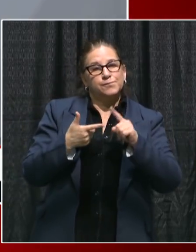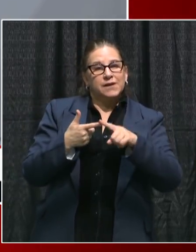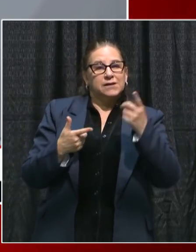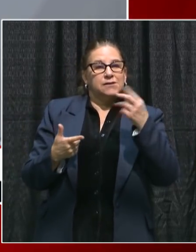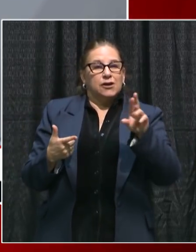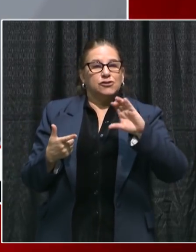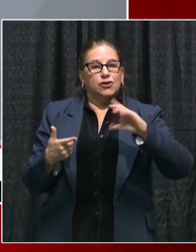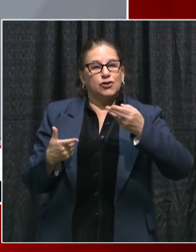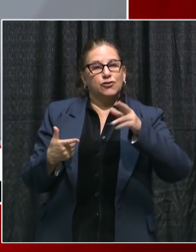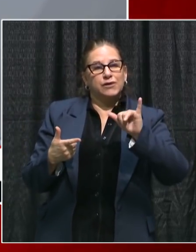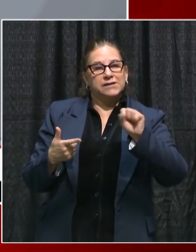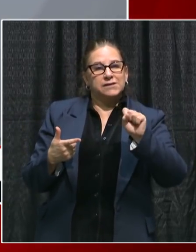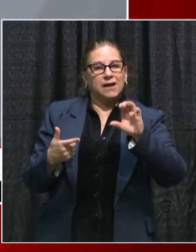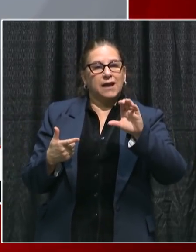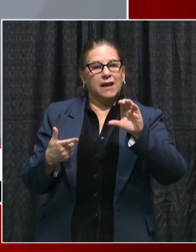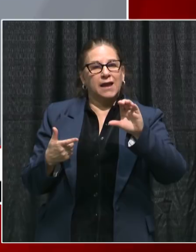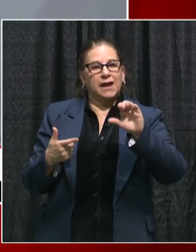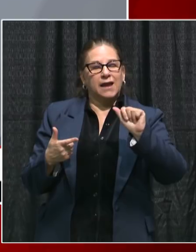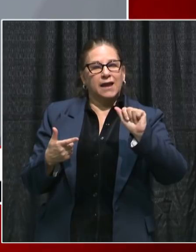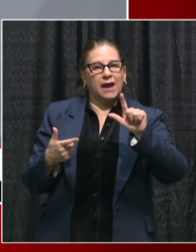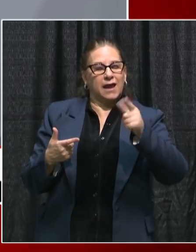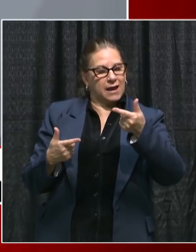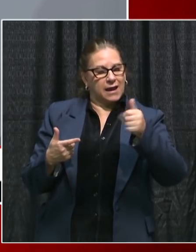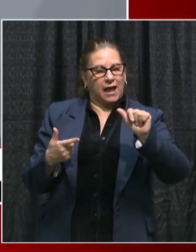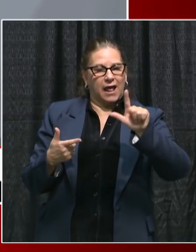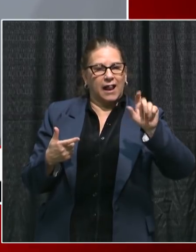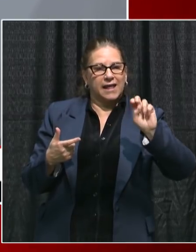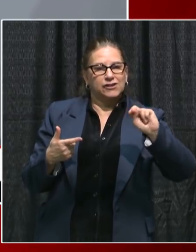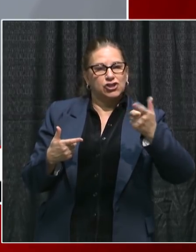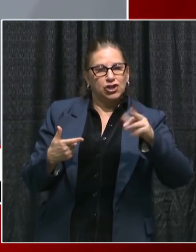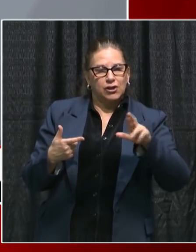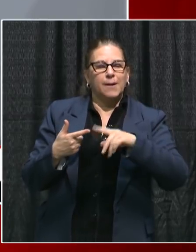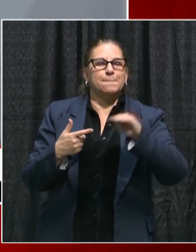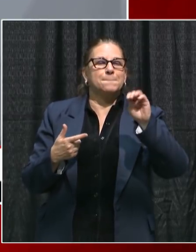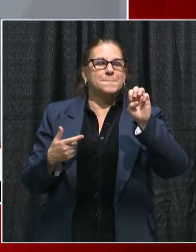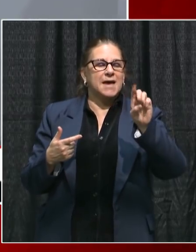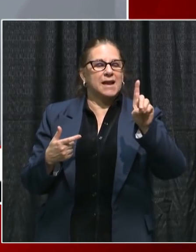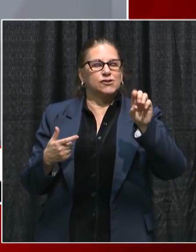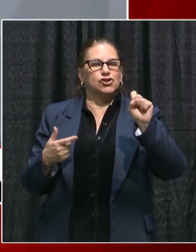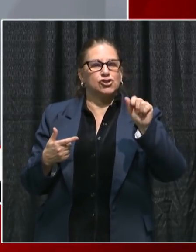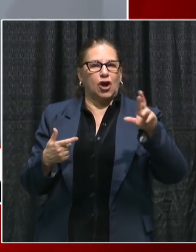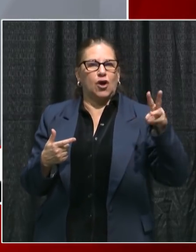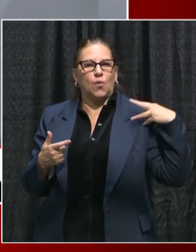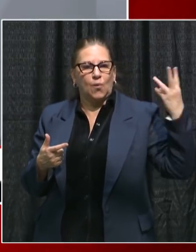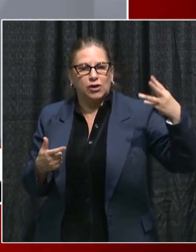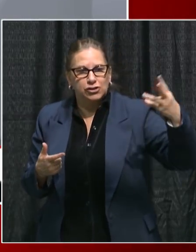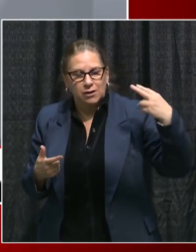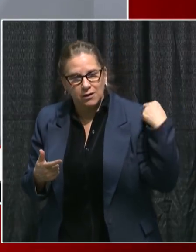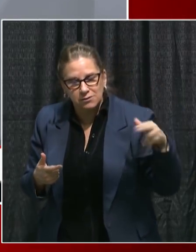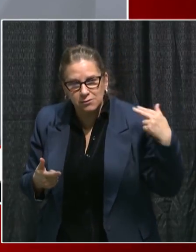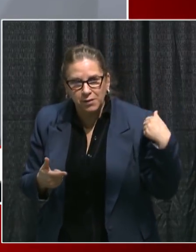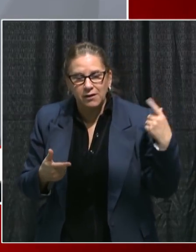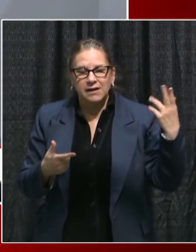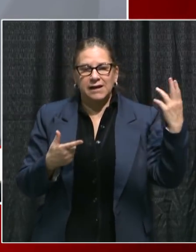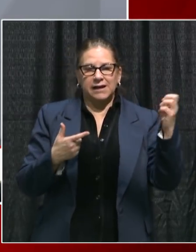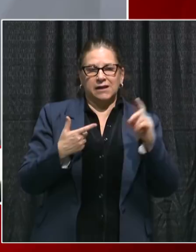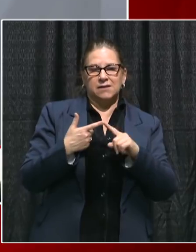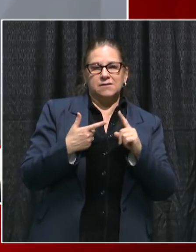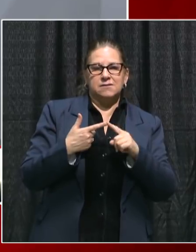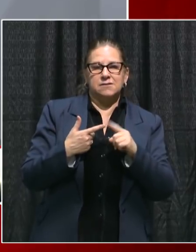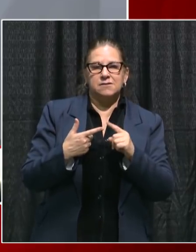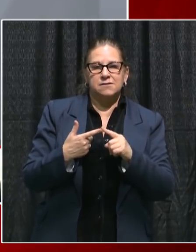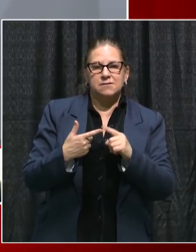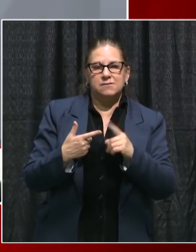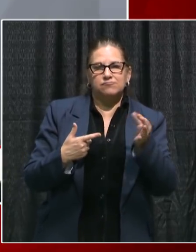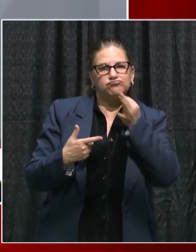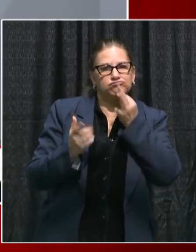Gallagher from MedStar Washington Hospital Center brought not only clinical expertise, but also military experience in standing up